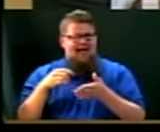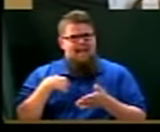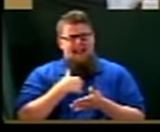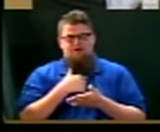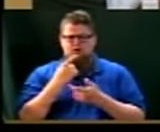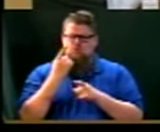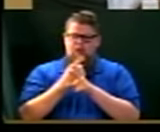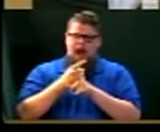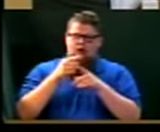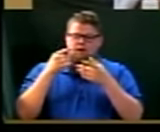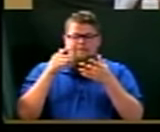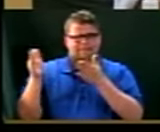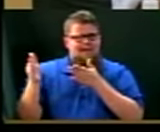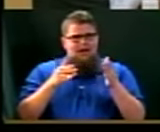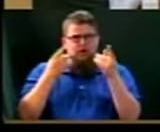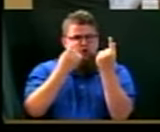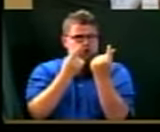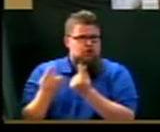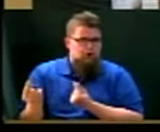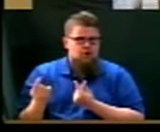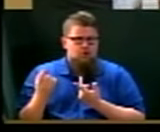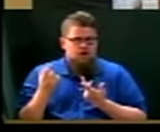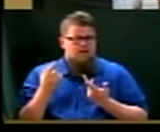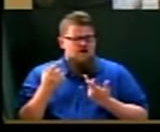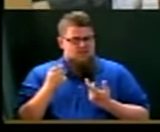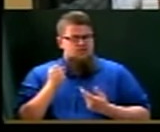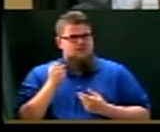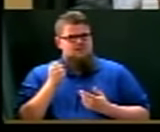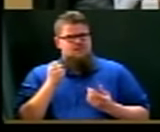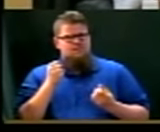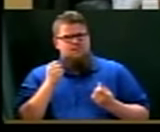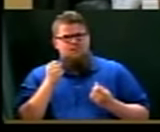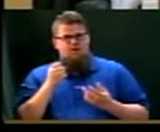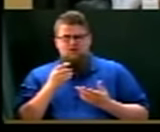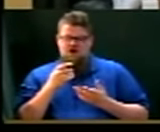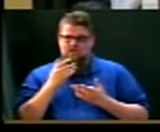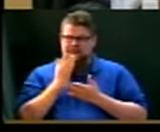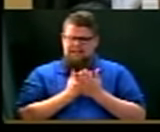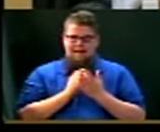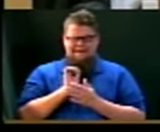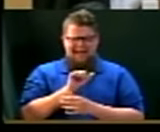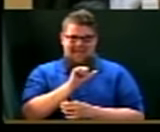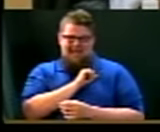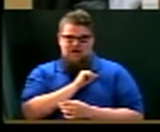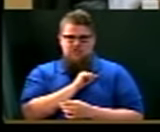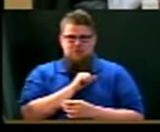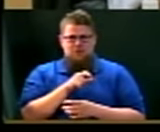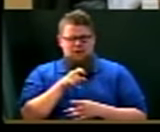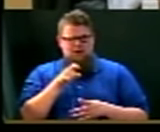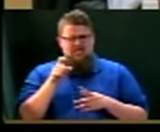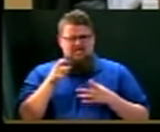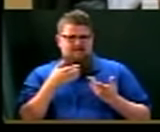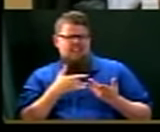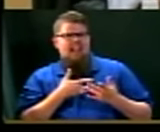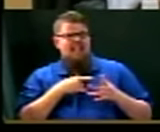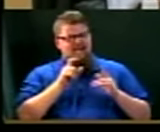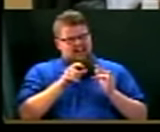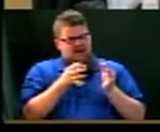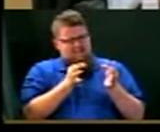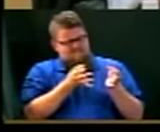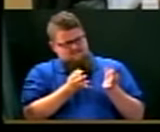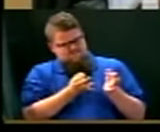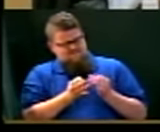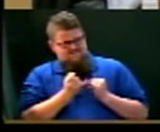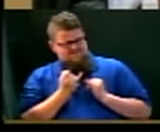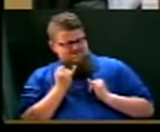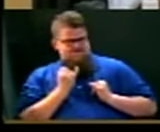go. I struggle with some attitudes that it needs to be so final,